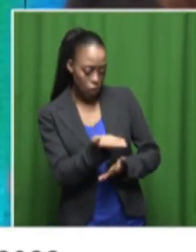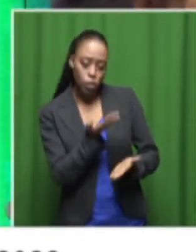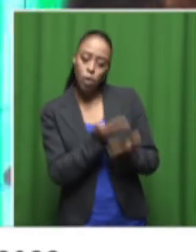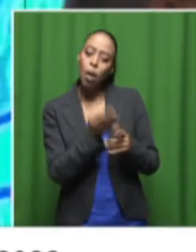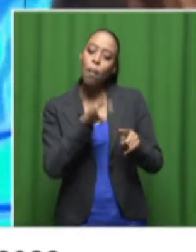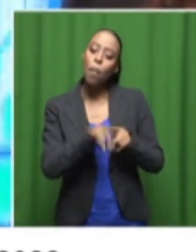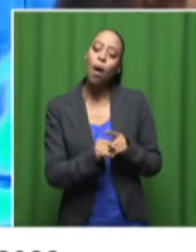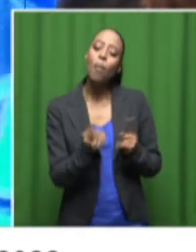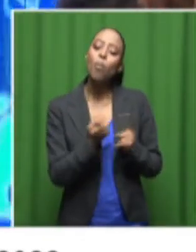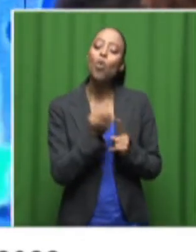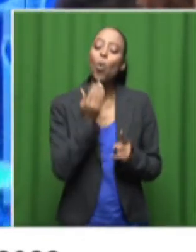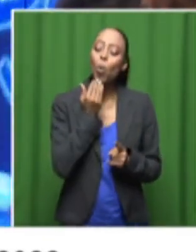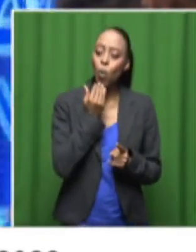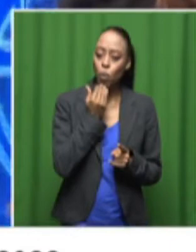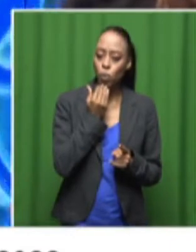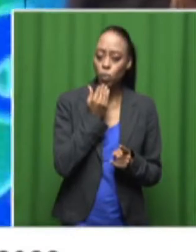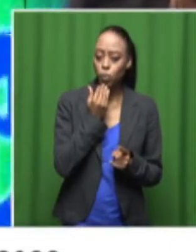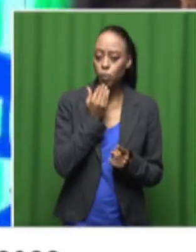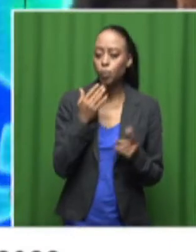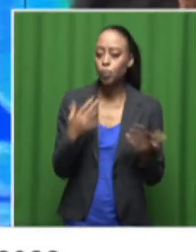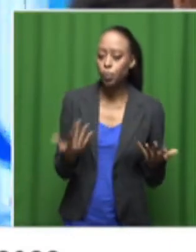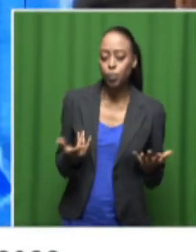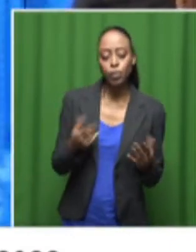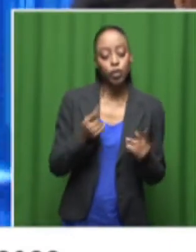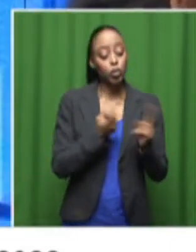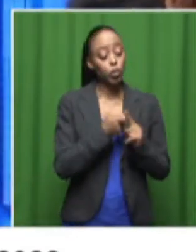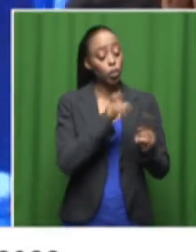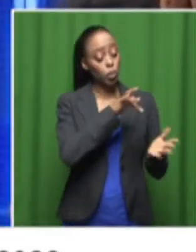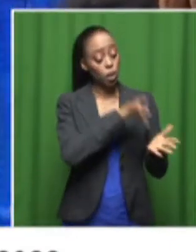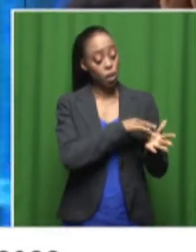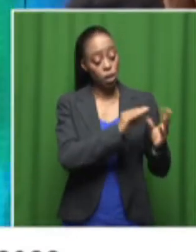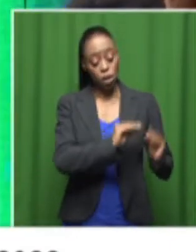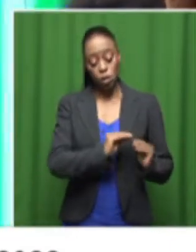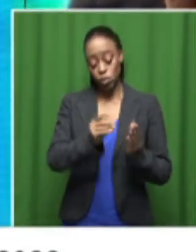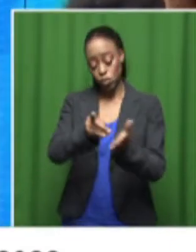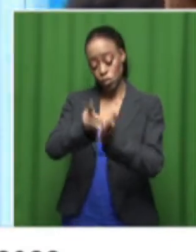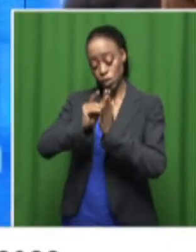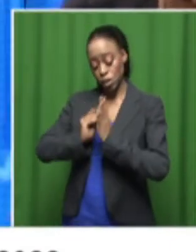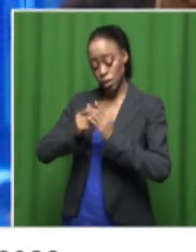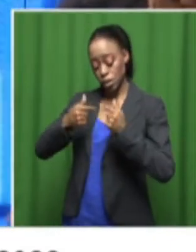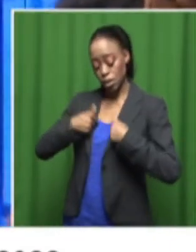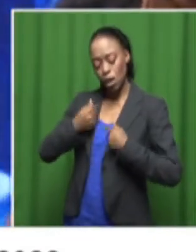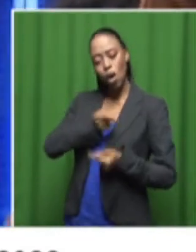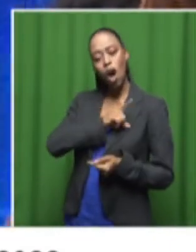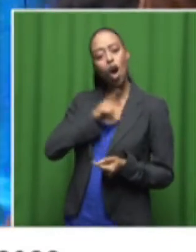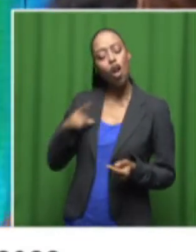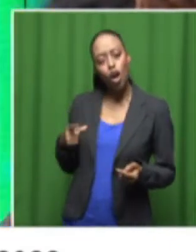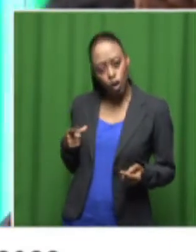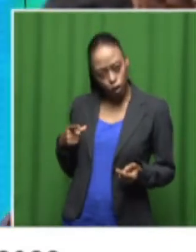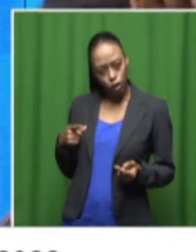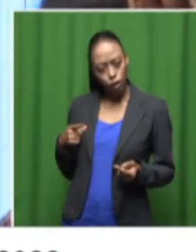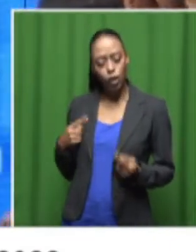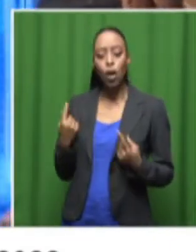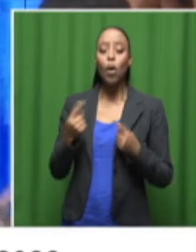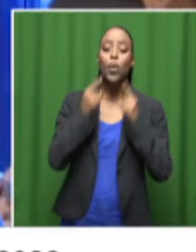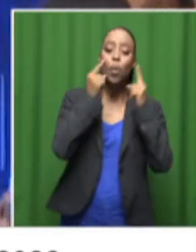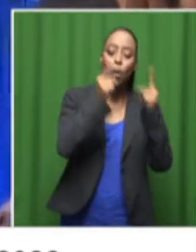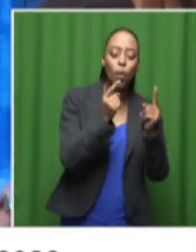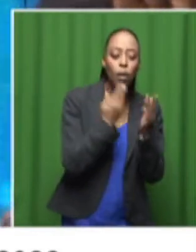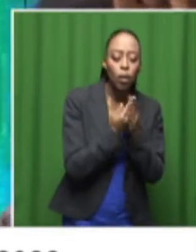which supplier, how long it will take, and when you order, you will be able to trace this all the